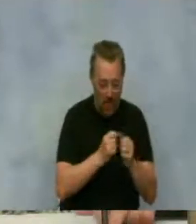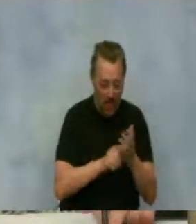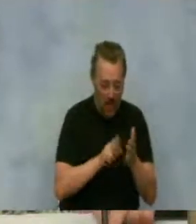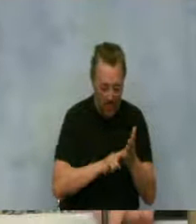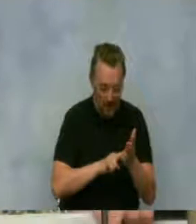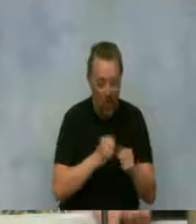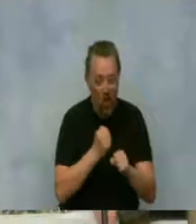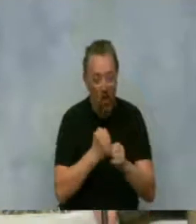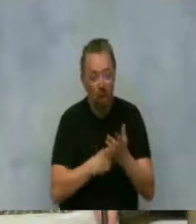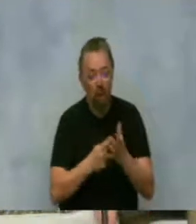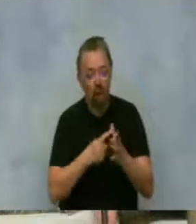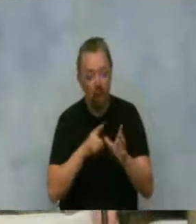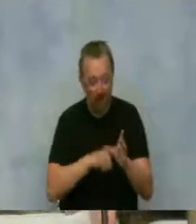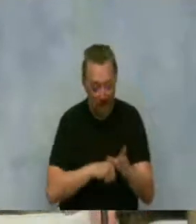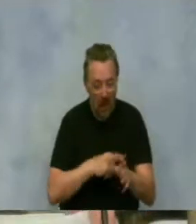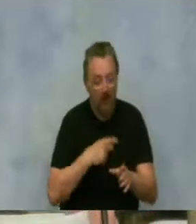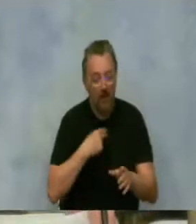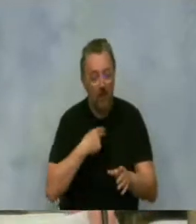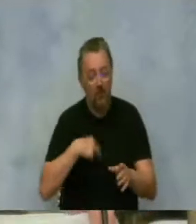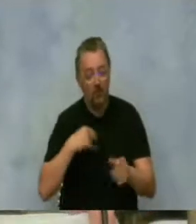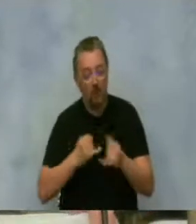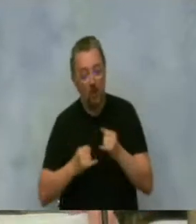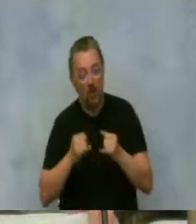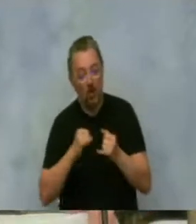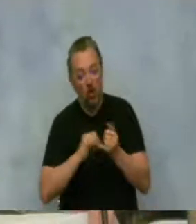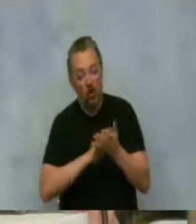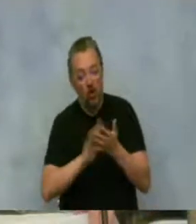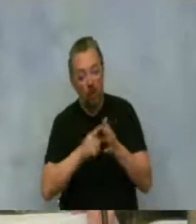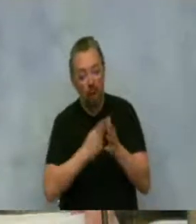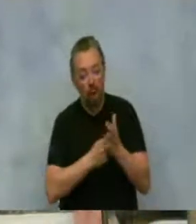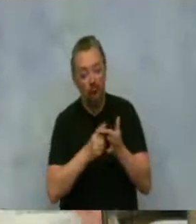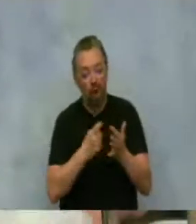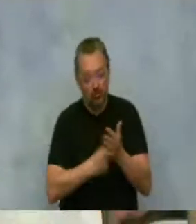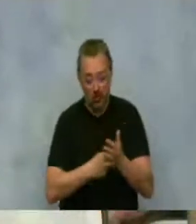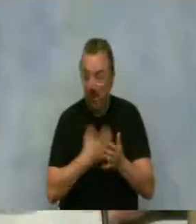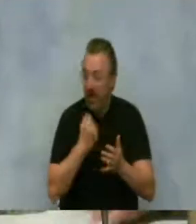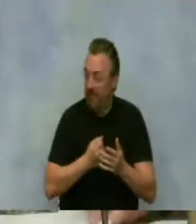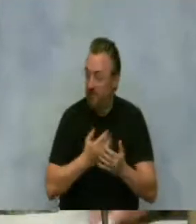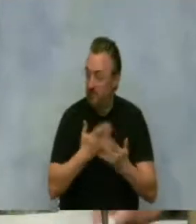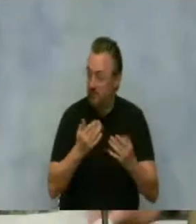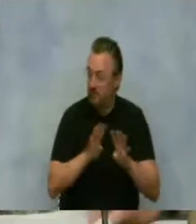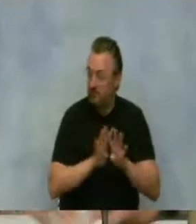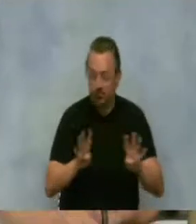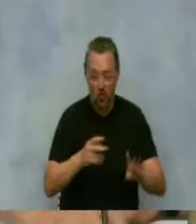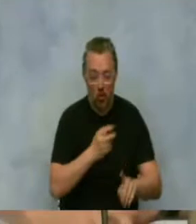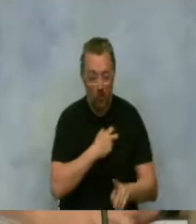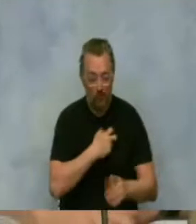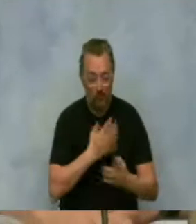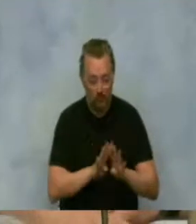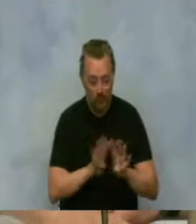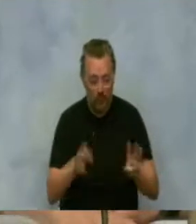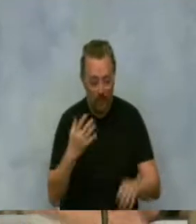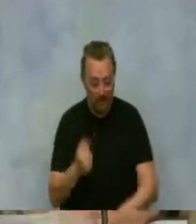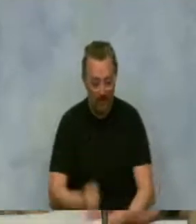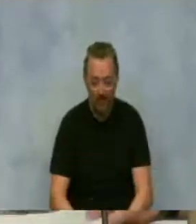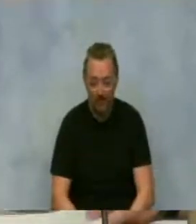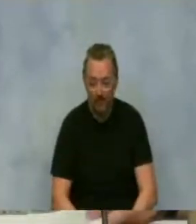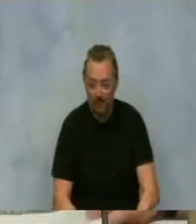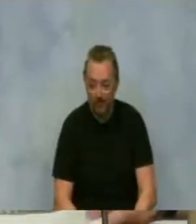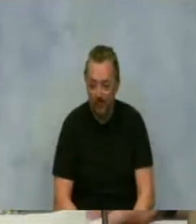Councillor Shearer also present, and there are a number of officers present at today's meeting. I'll hand back to yourself, Chair.